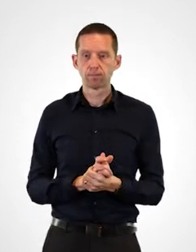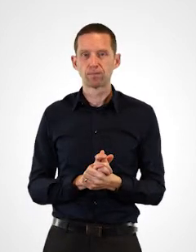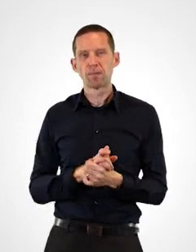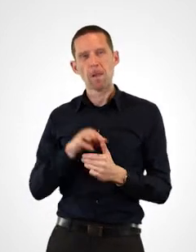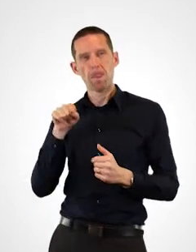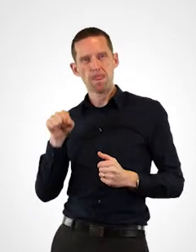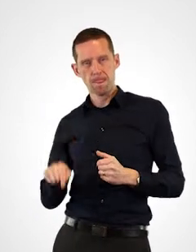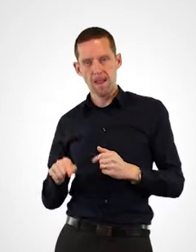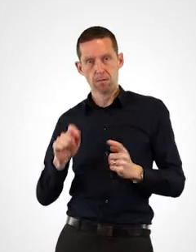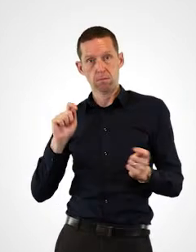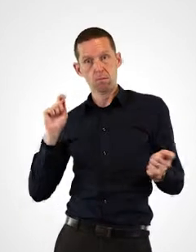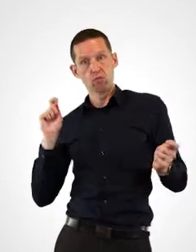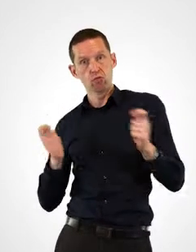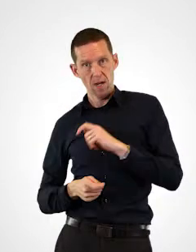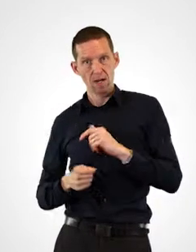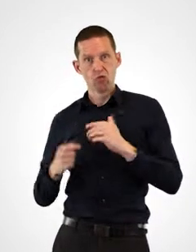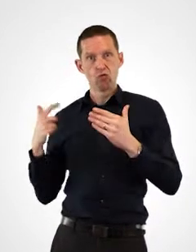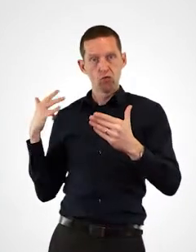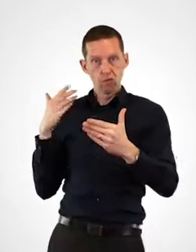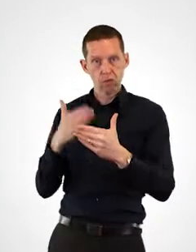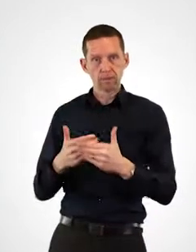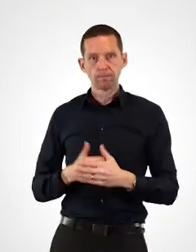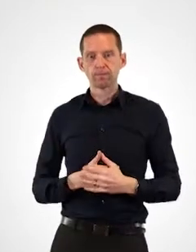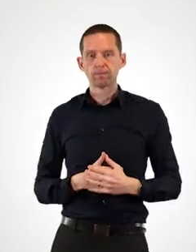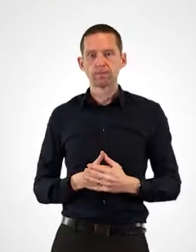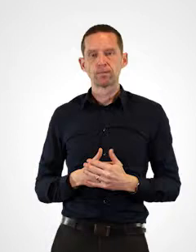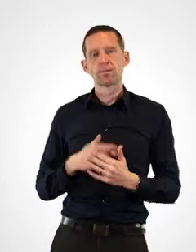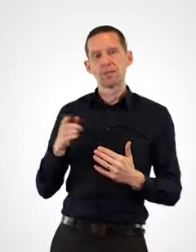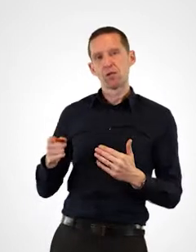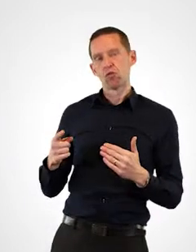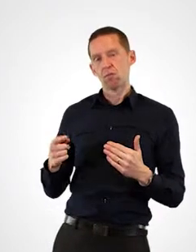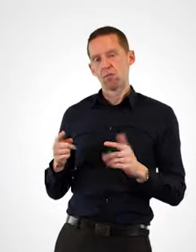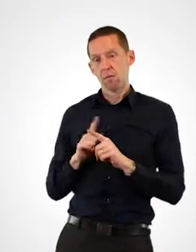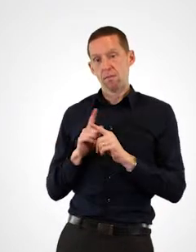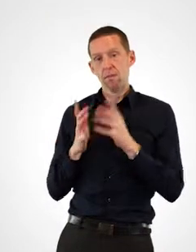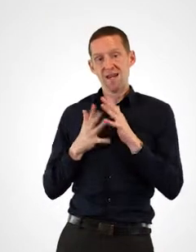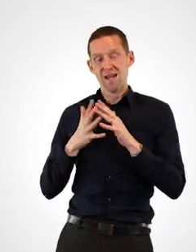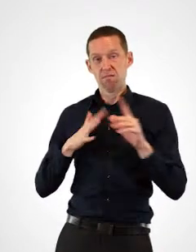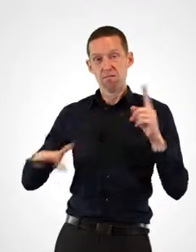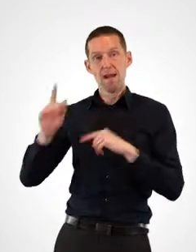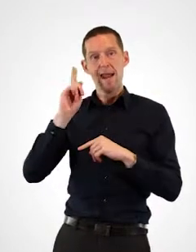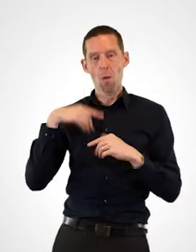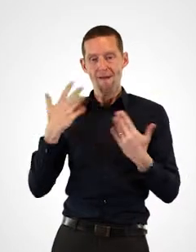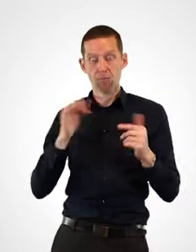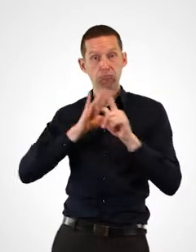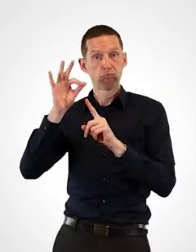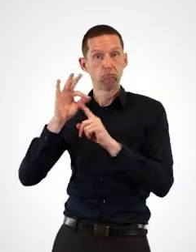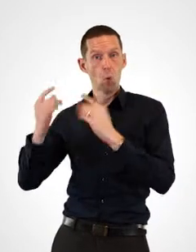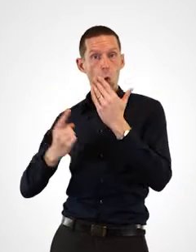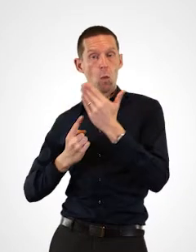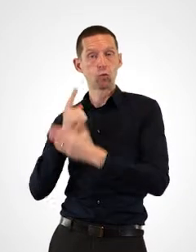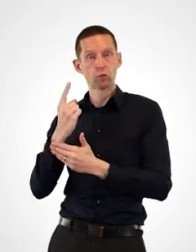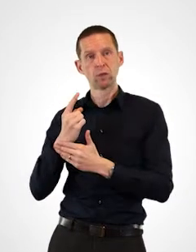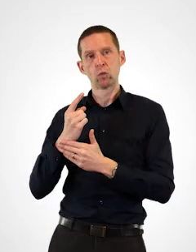that shift in the context, we would suggest, changes the landscape so that we now have improved opportunities